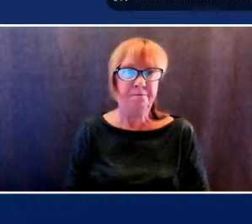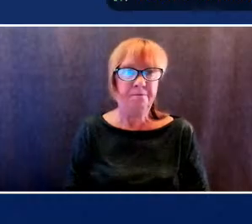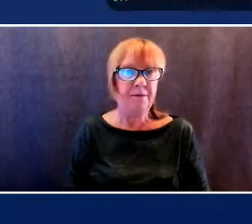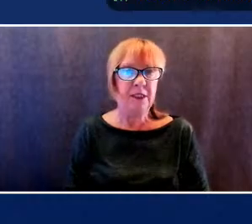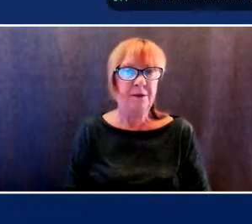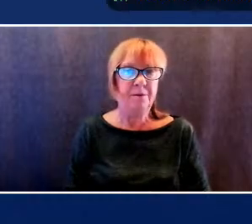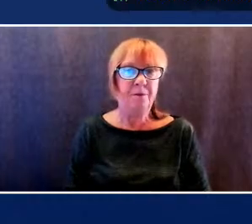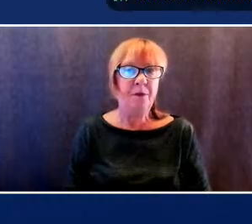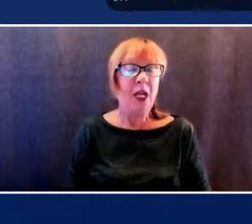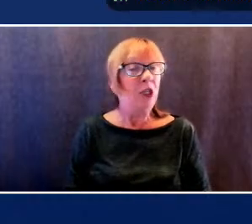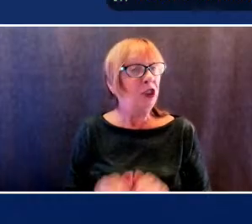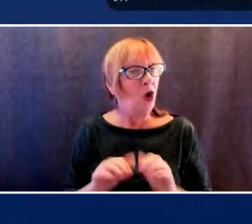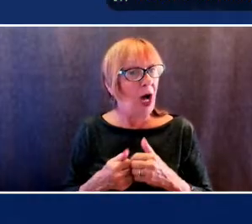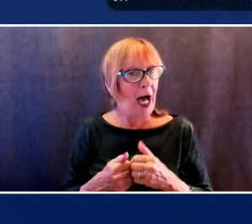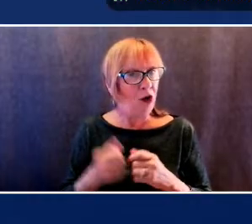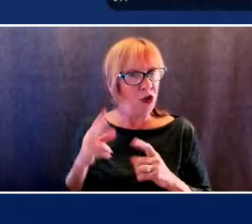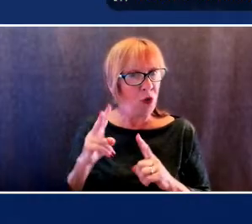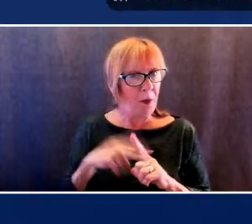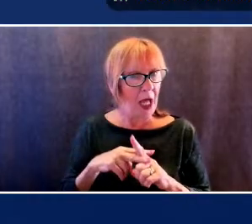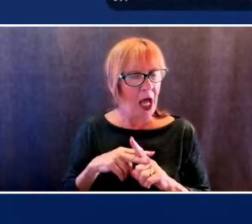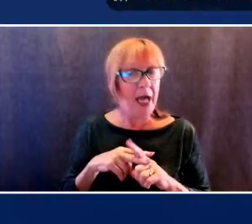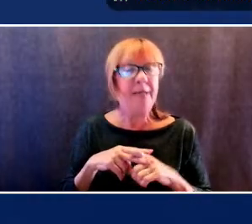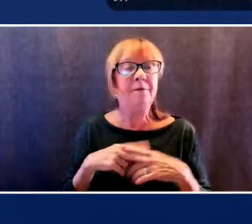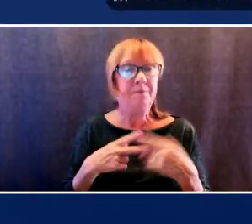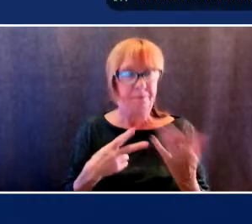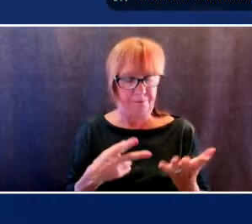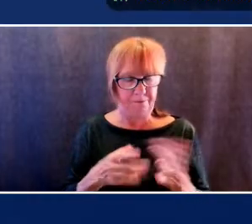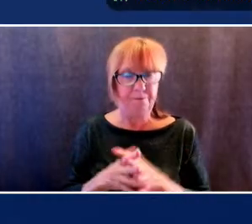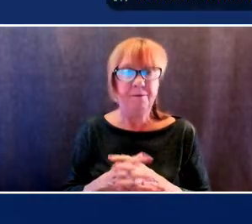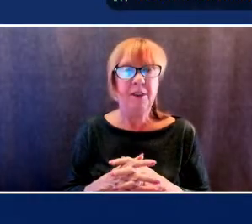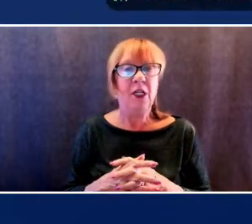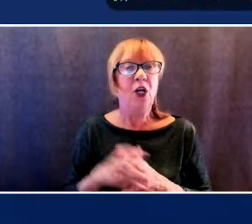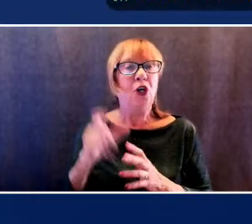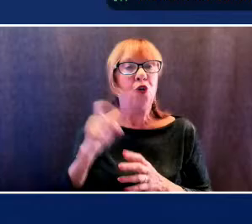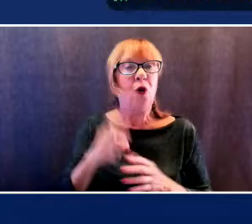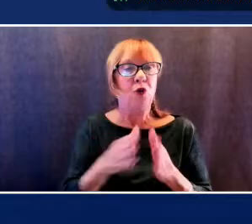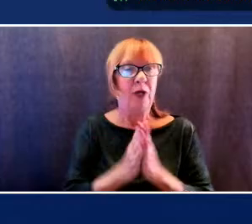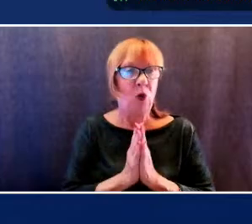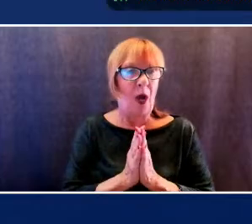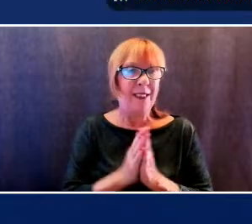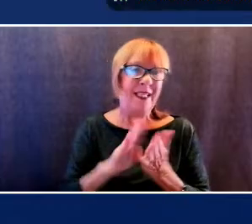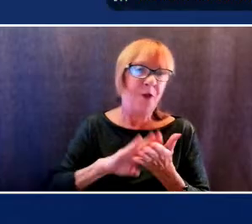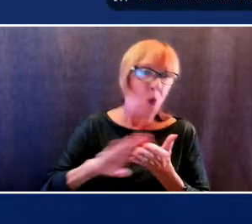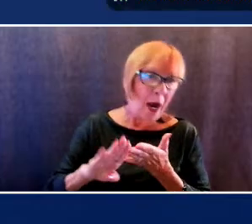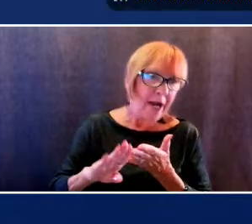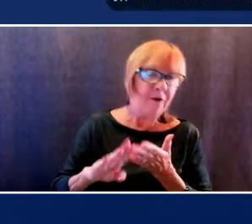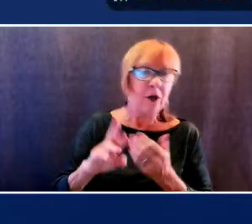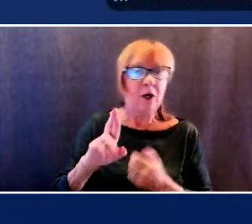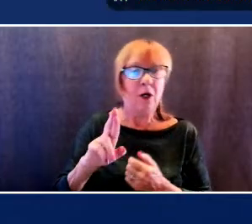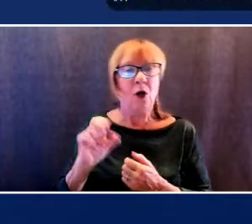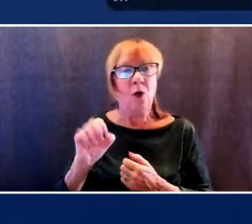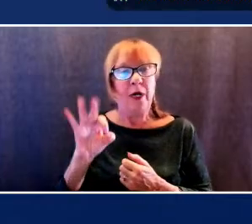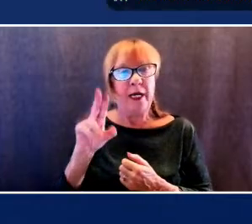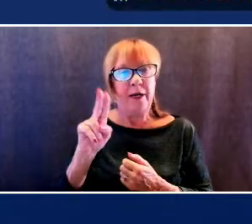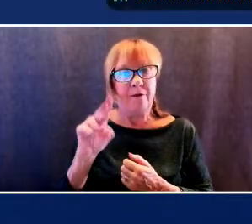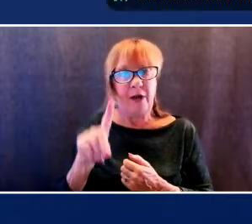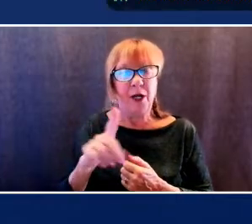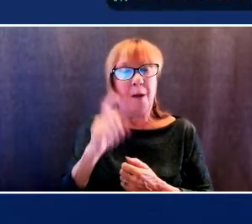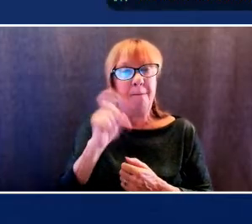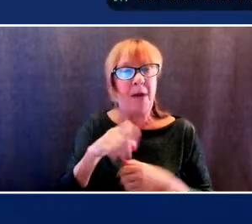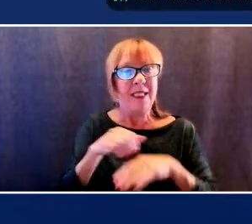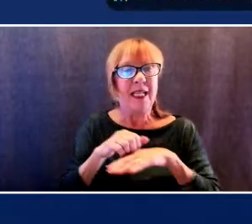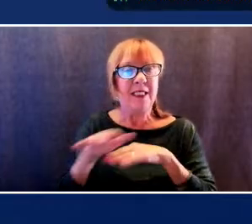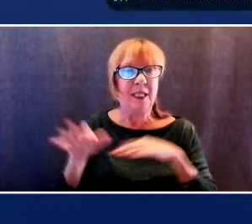how to apply. So as the supervisor mentioned, to request a waiver or refund, homeowners must submit a request for